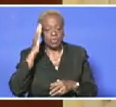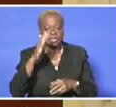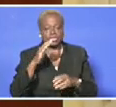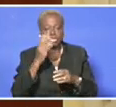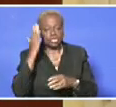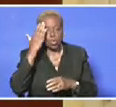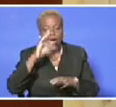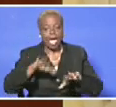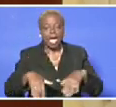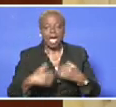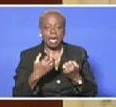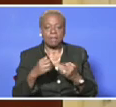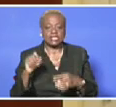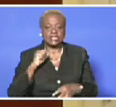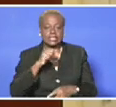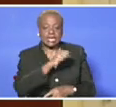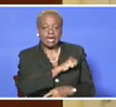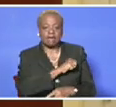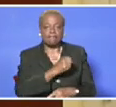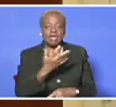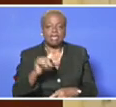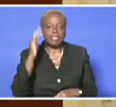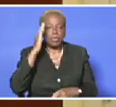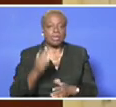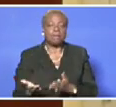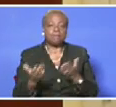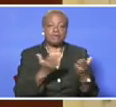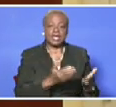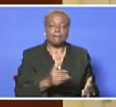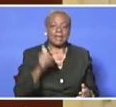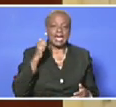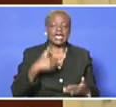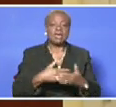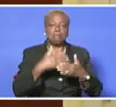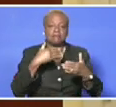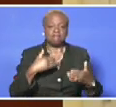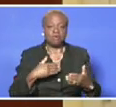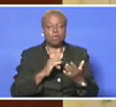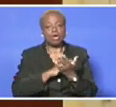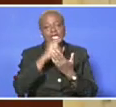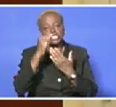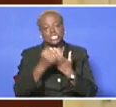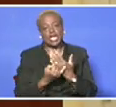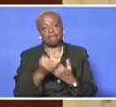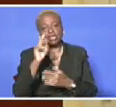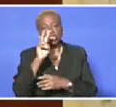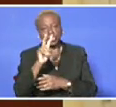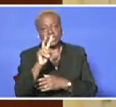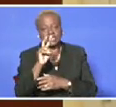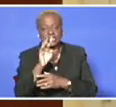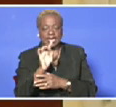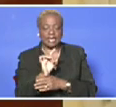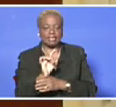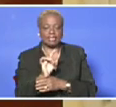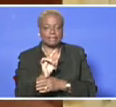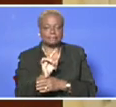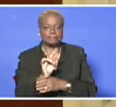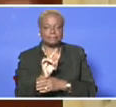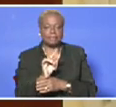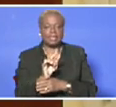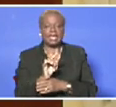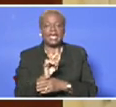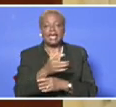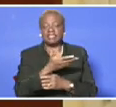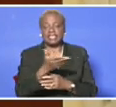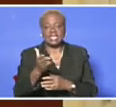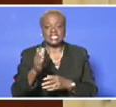back before that expiration date of January, I guess, 28 or so. Okay? But at least these staff will